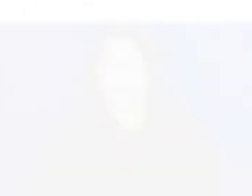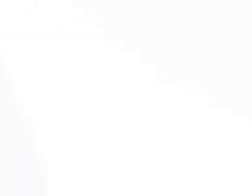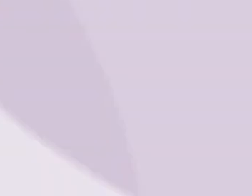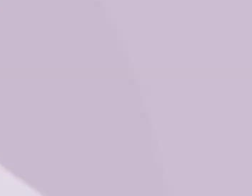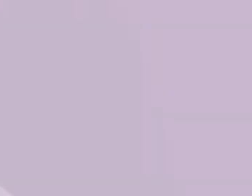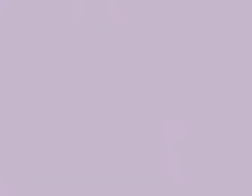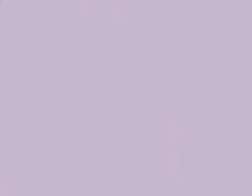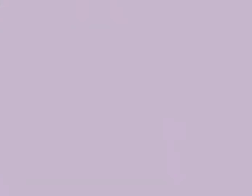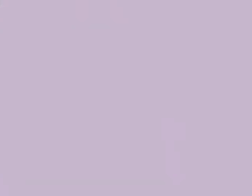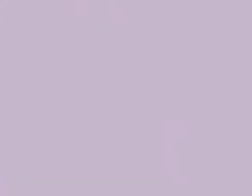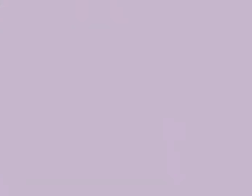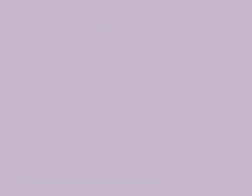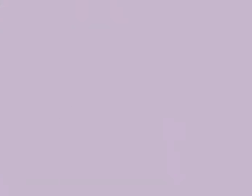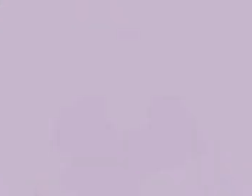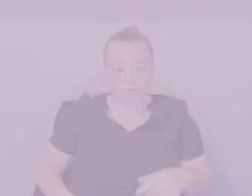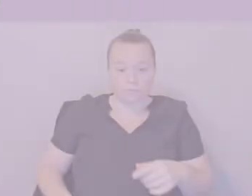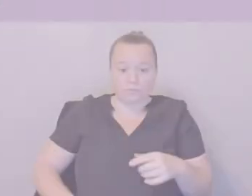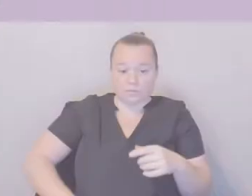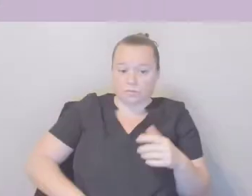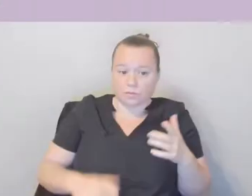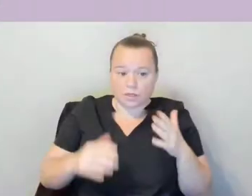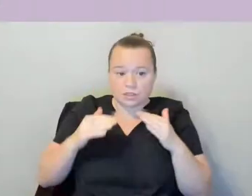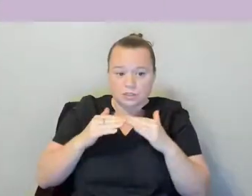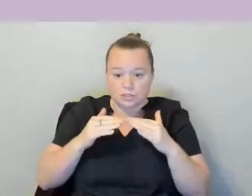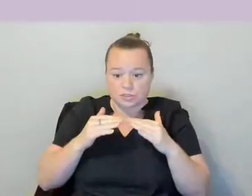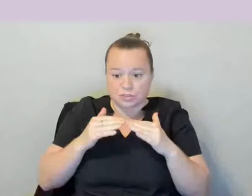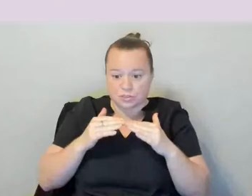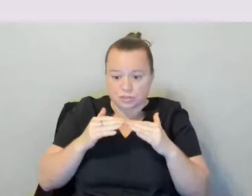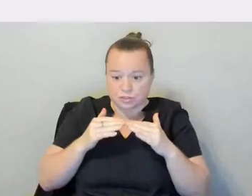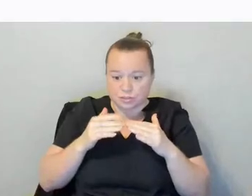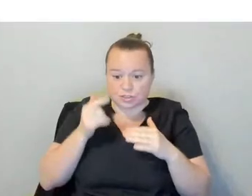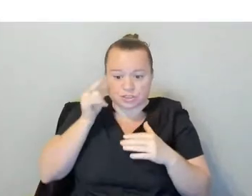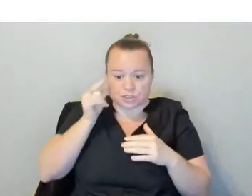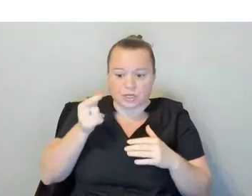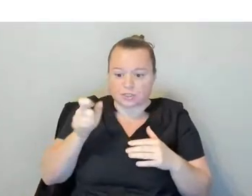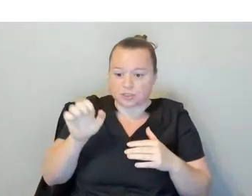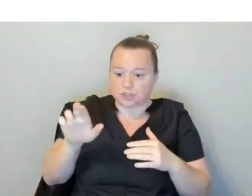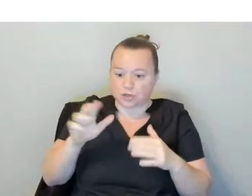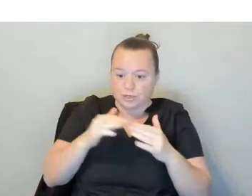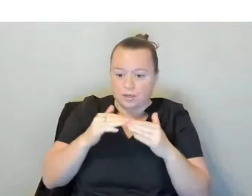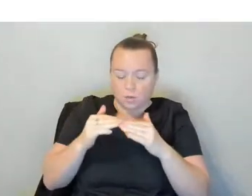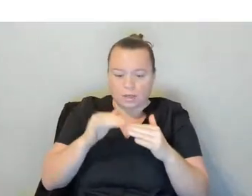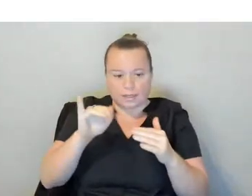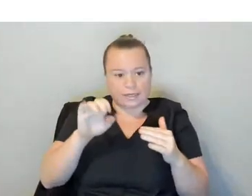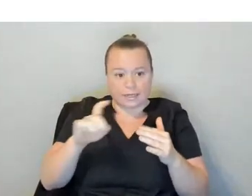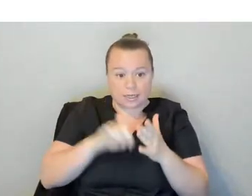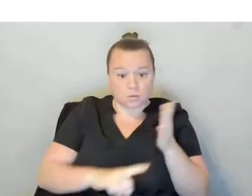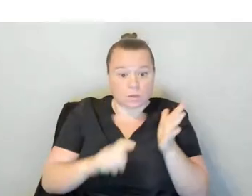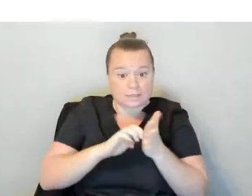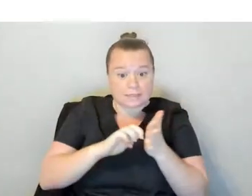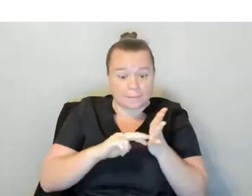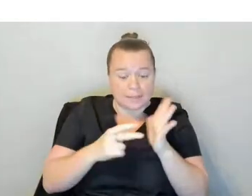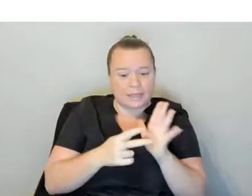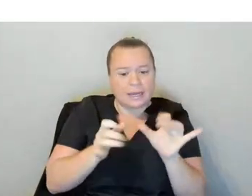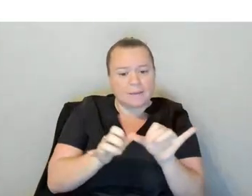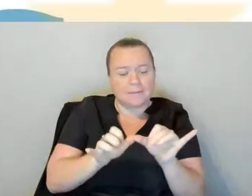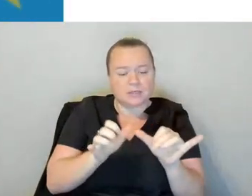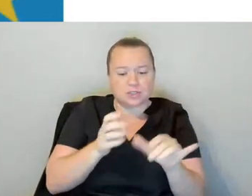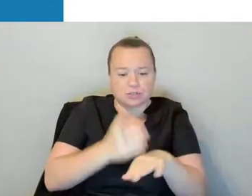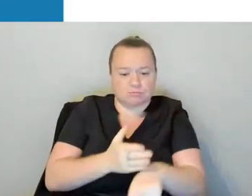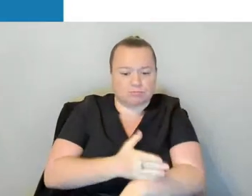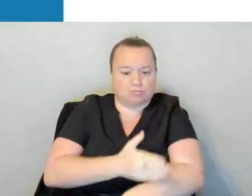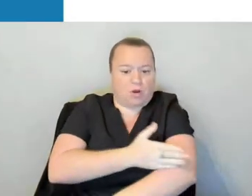What is the Gender Equality Index? EIGE's Gender Equality Index measures the progress of